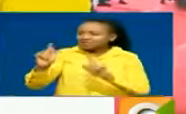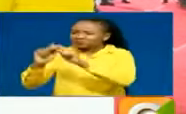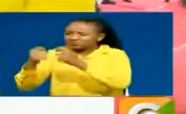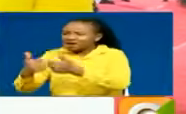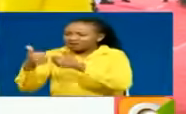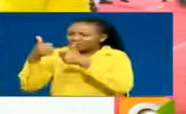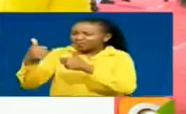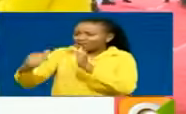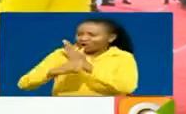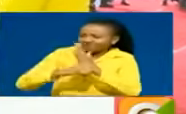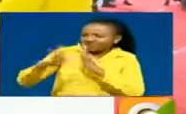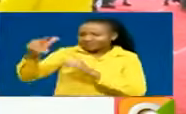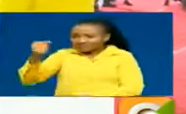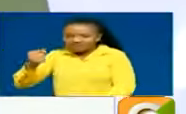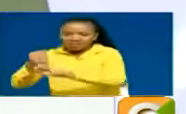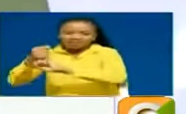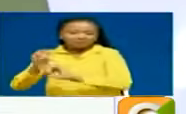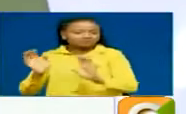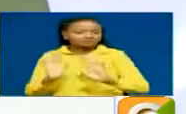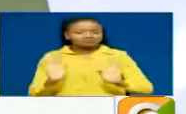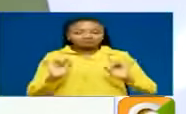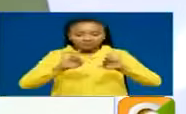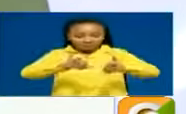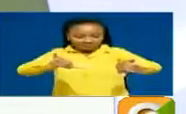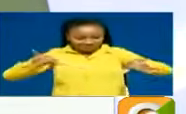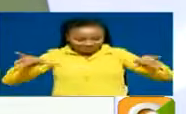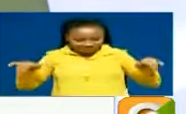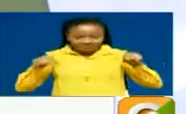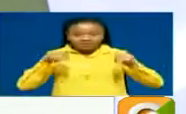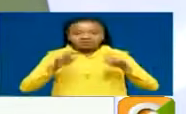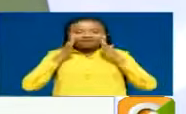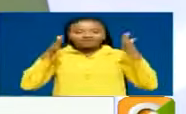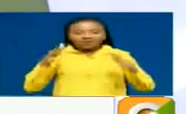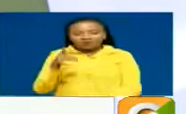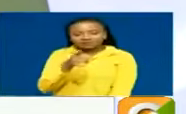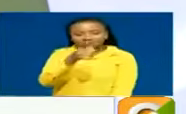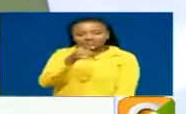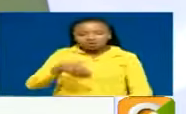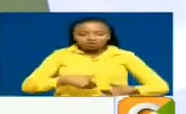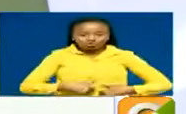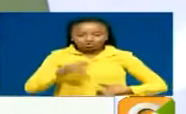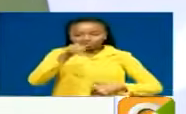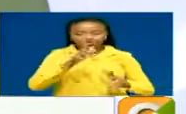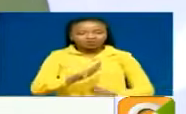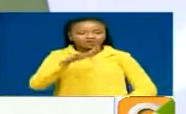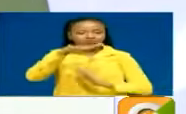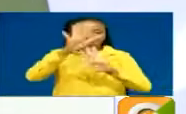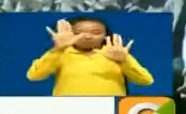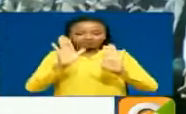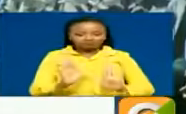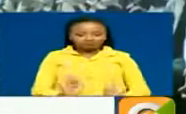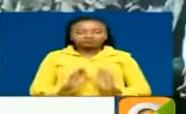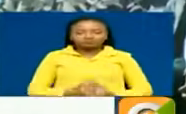tribes. This country is about every young person. You are the greatest